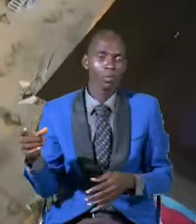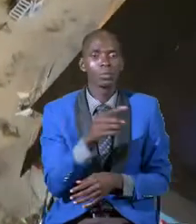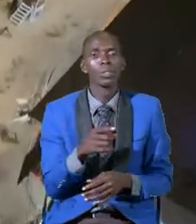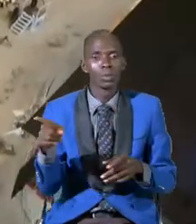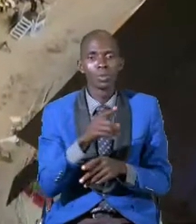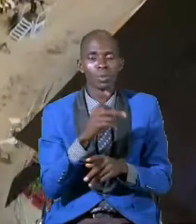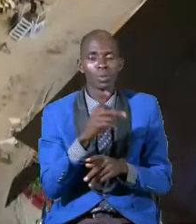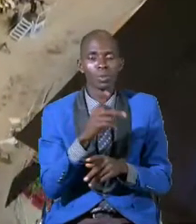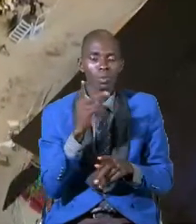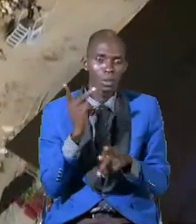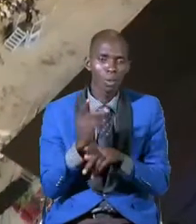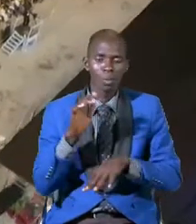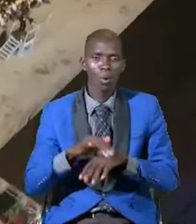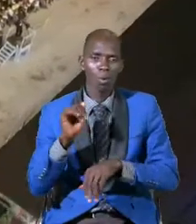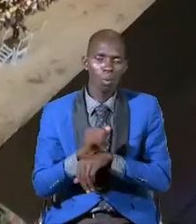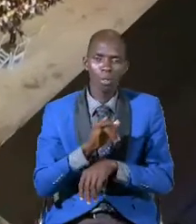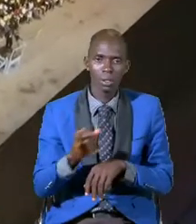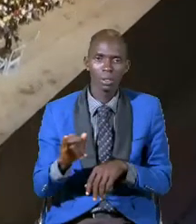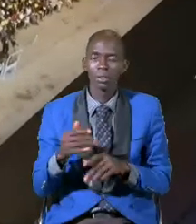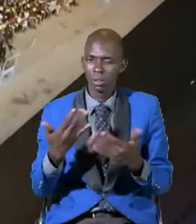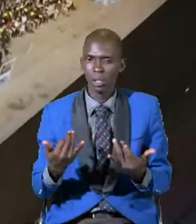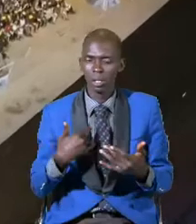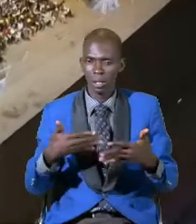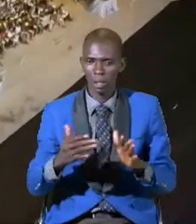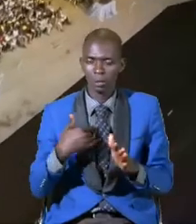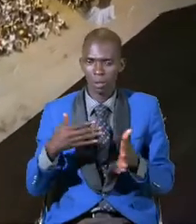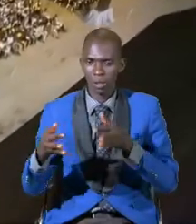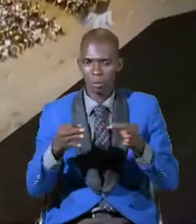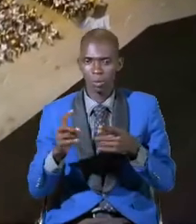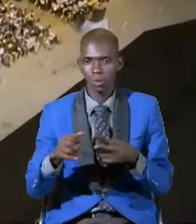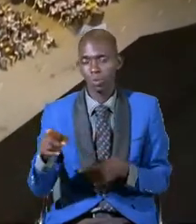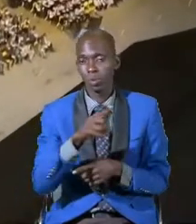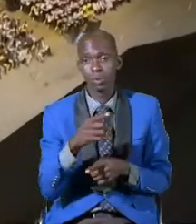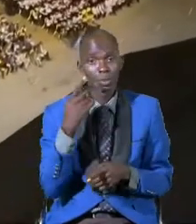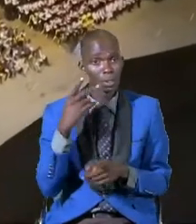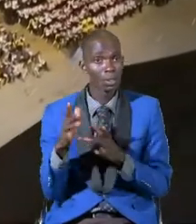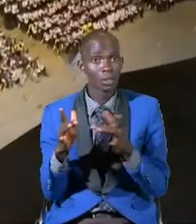I keep on walking. Let me explain to you what I mean by that. Jesus went